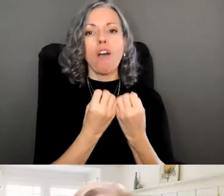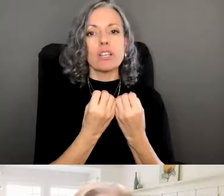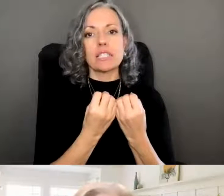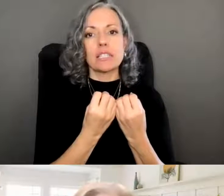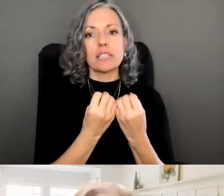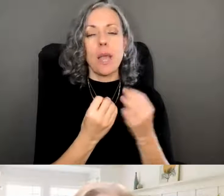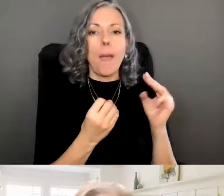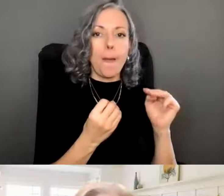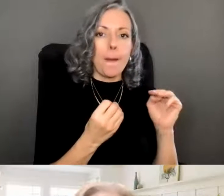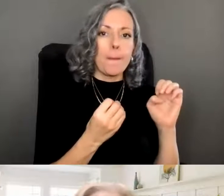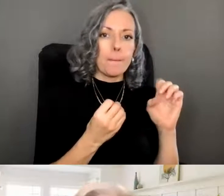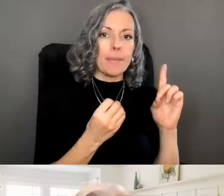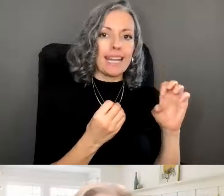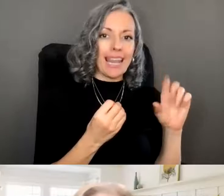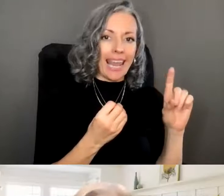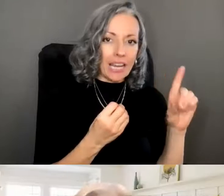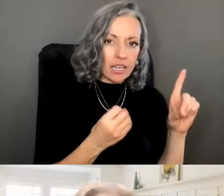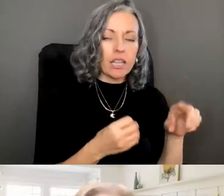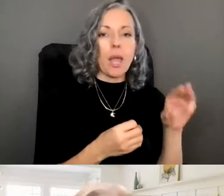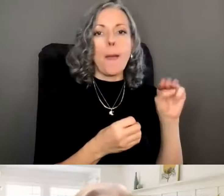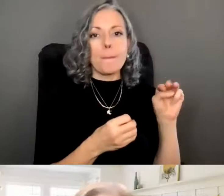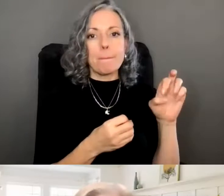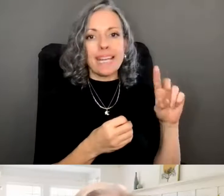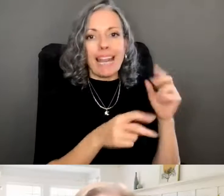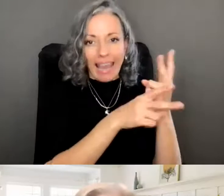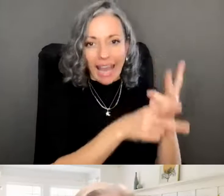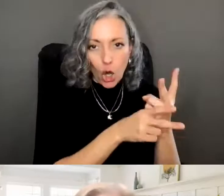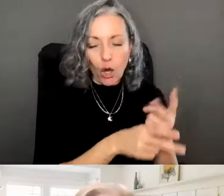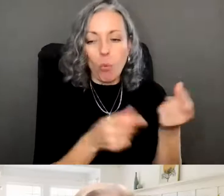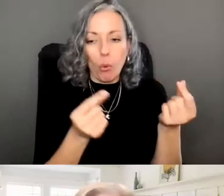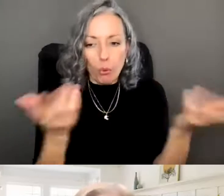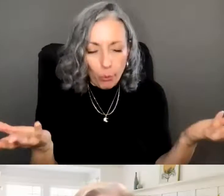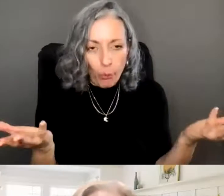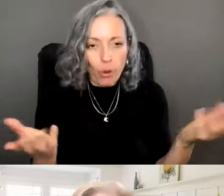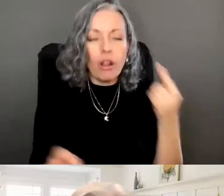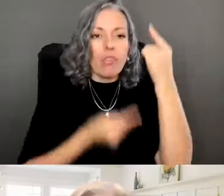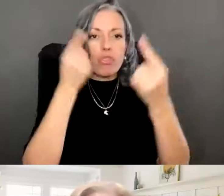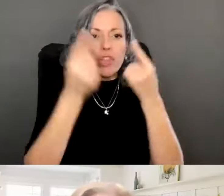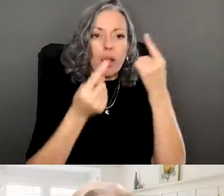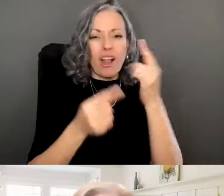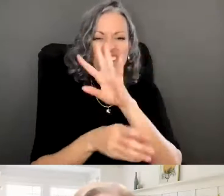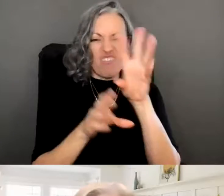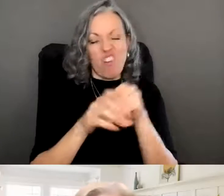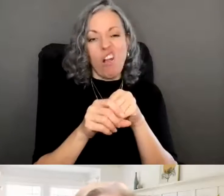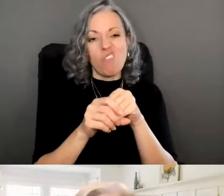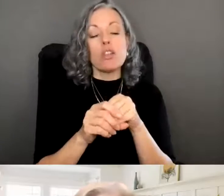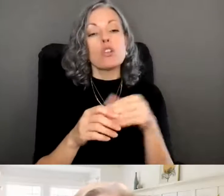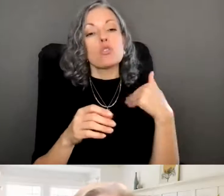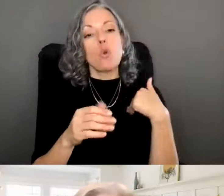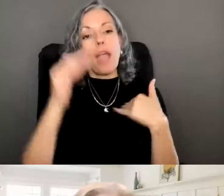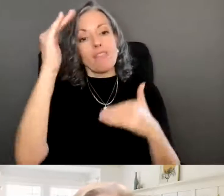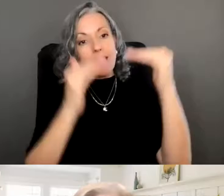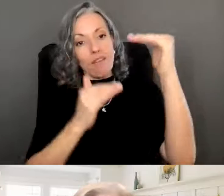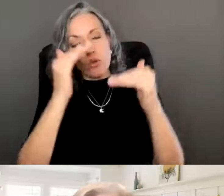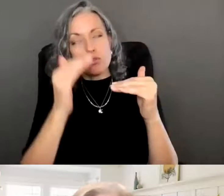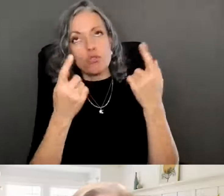Medicaid, Medicare Innovation to integration and innovation to really think about this piece? So we do have levers. We're trying to think